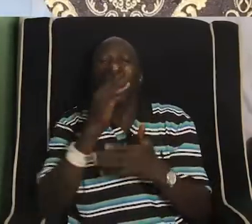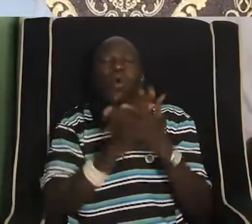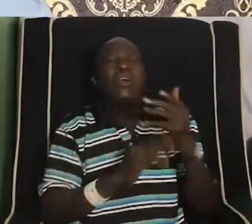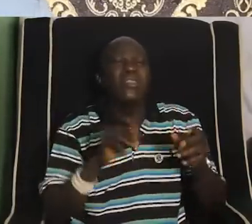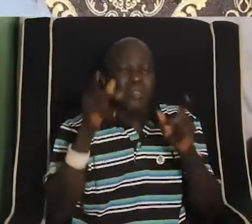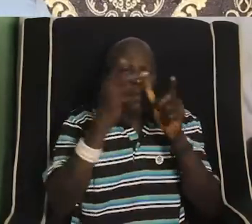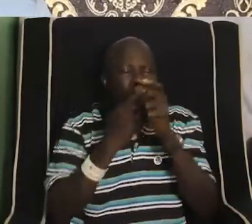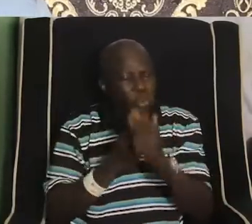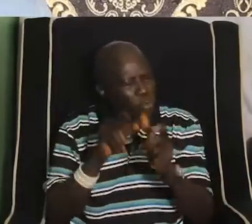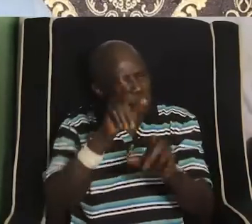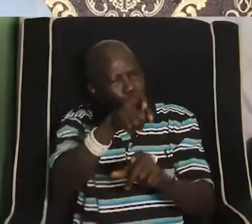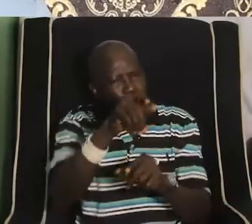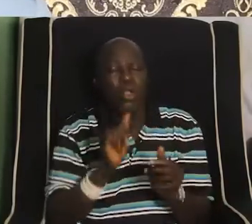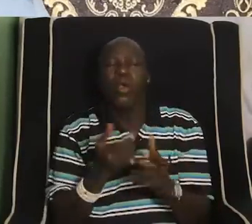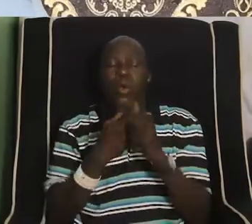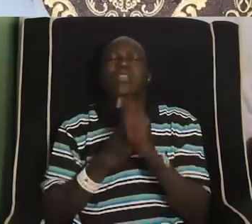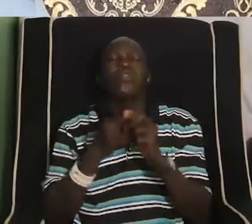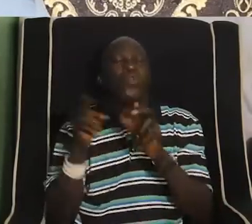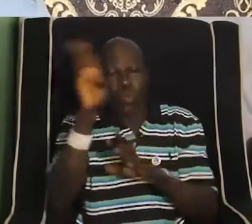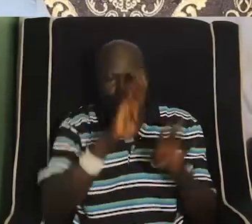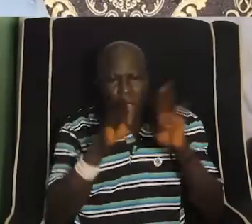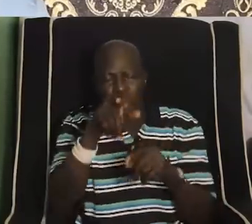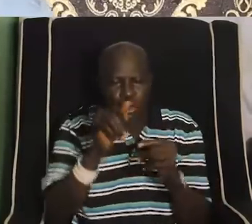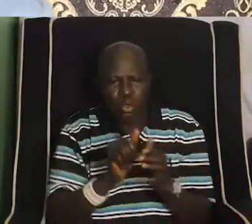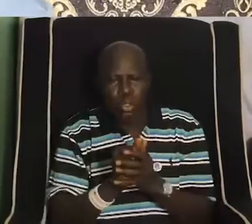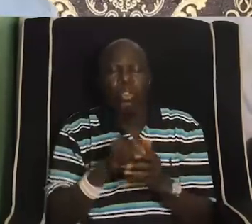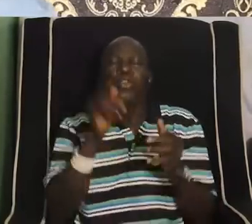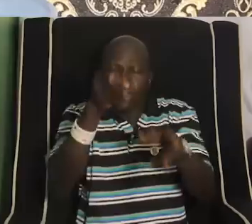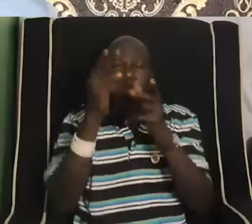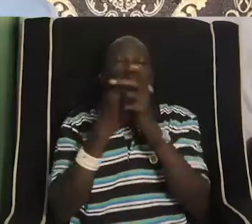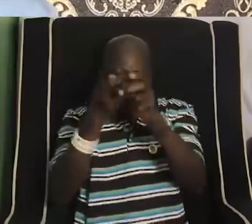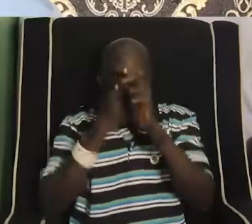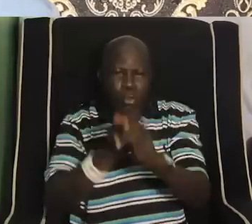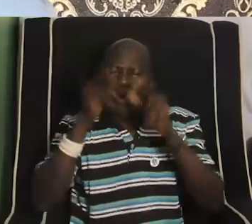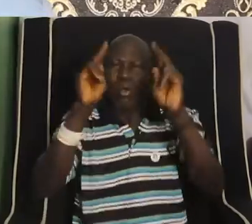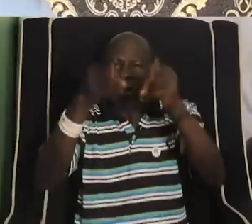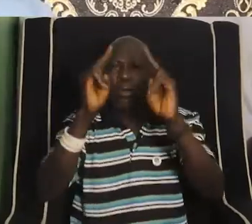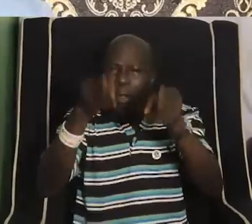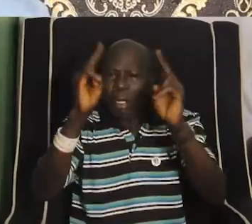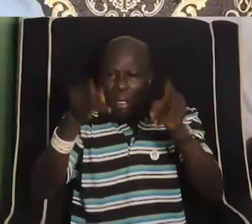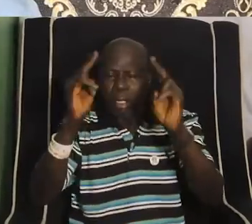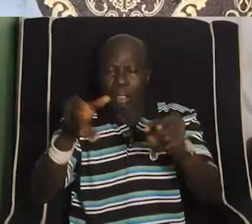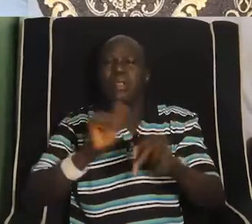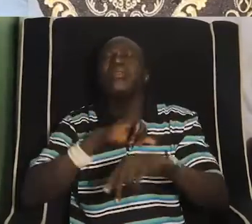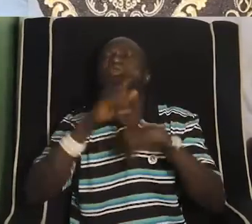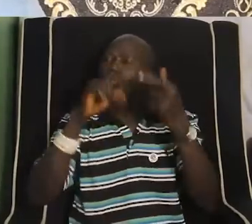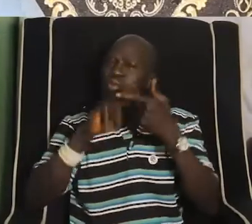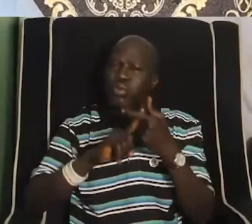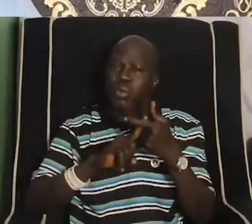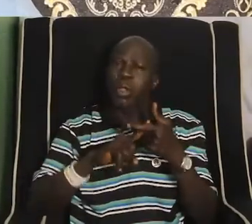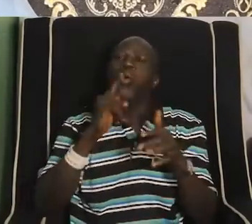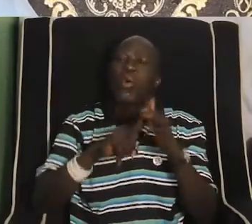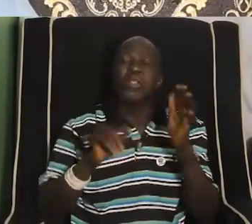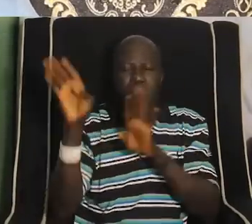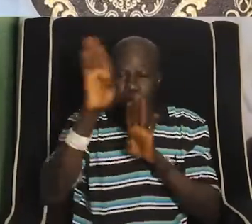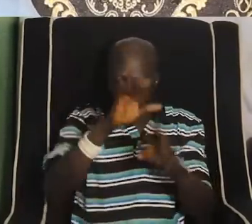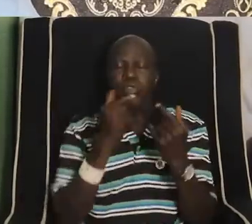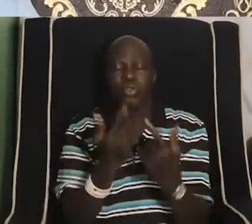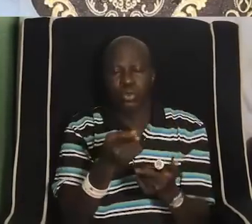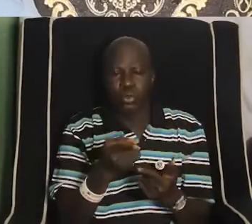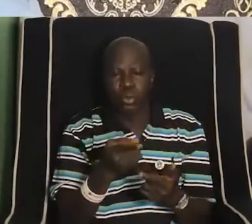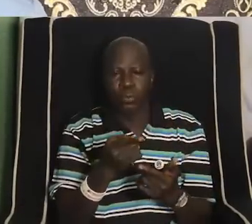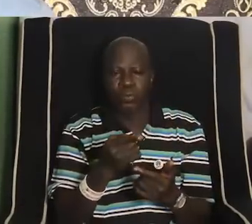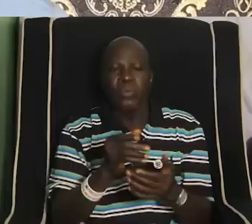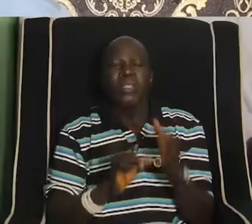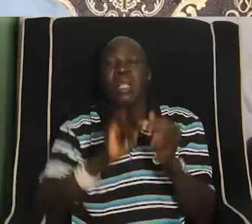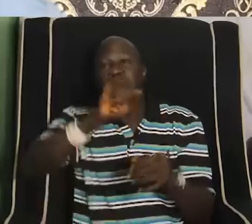what is pursuing you? Kini what's pursuing you? Okay. Sare. Where are you running to? Kini what's pursuing you?